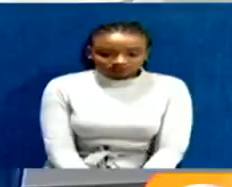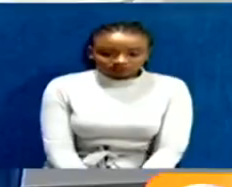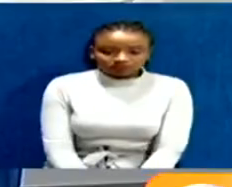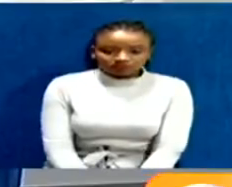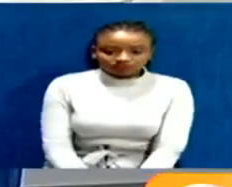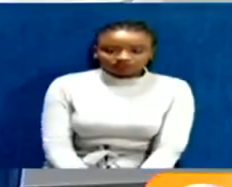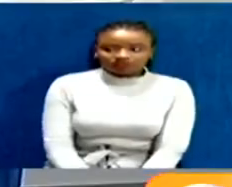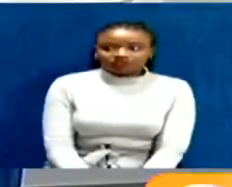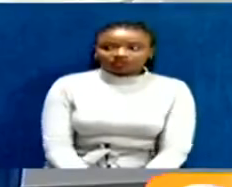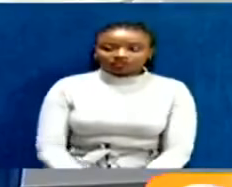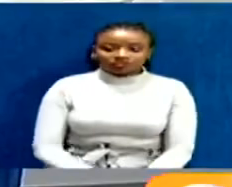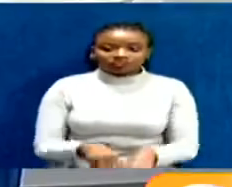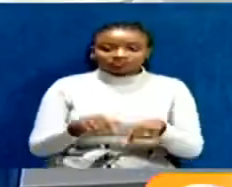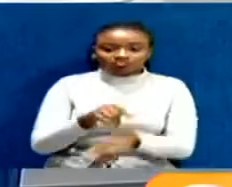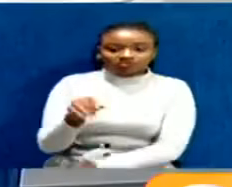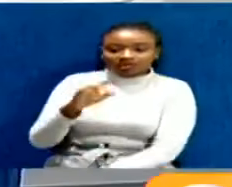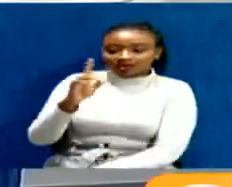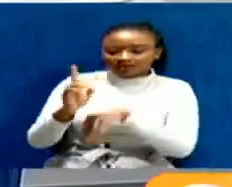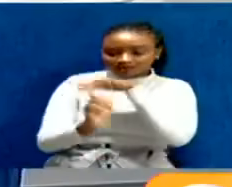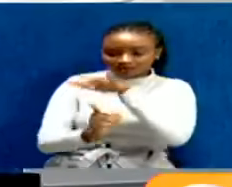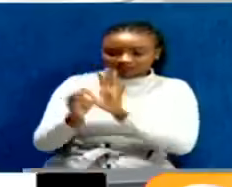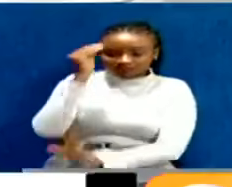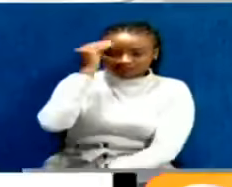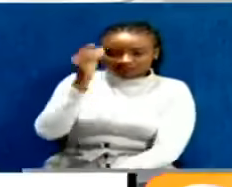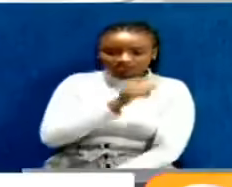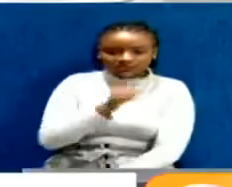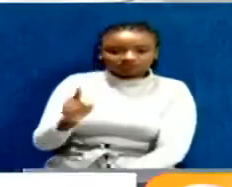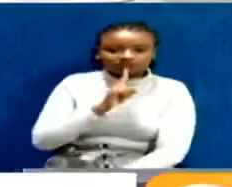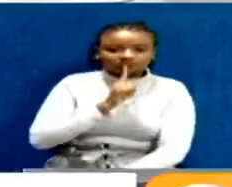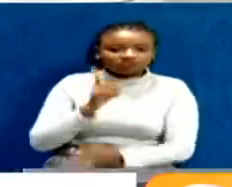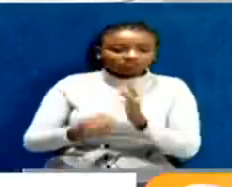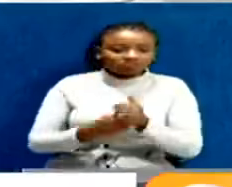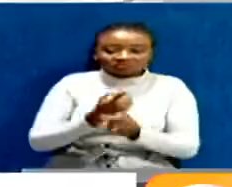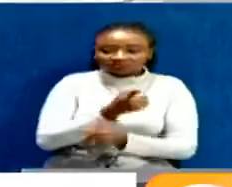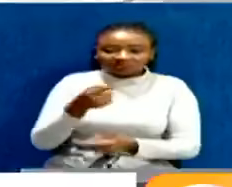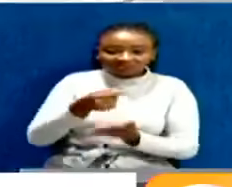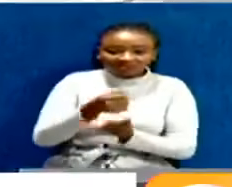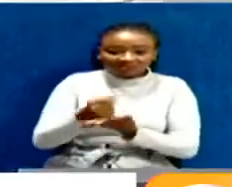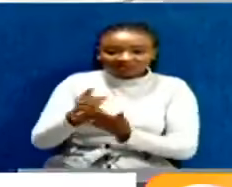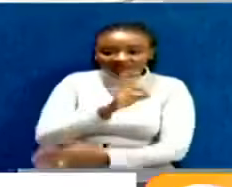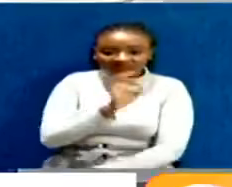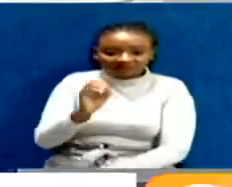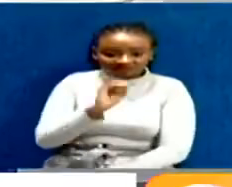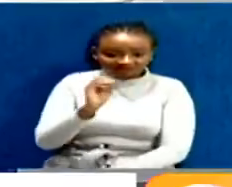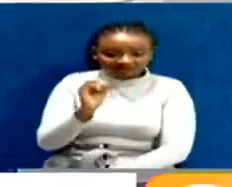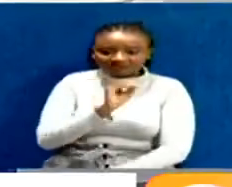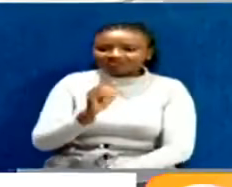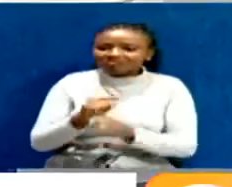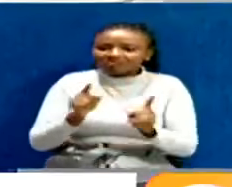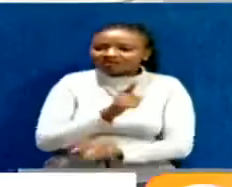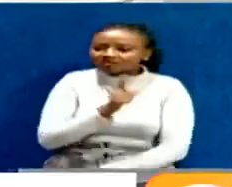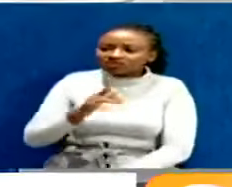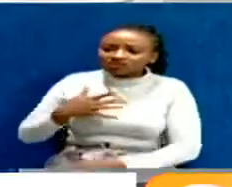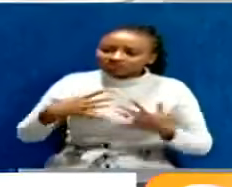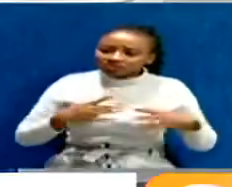Tonight, though, the Education Ministry has rescinded its decision on payment of school fees, directing institutions to be lenient on parents who had not